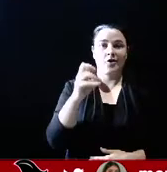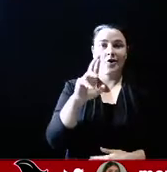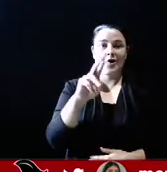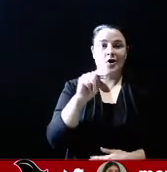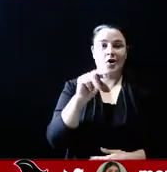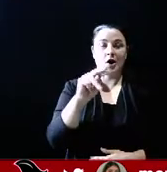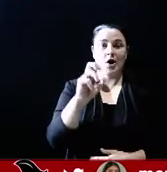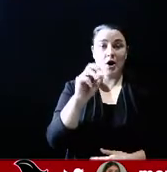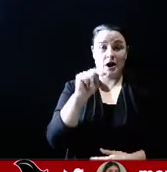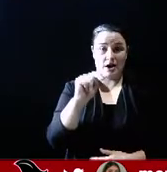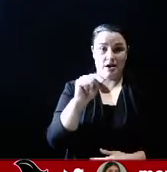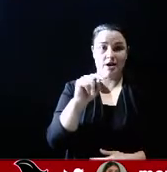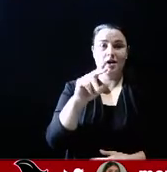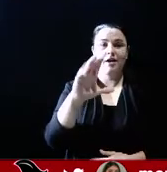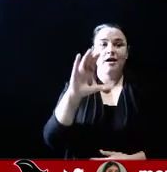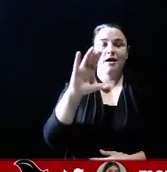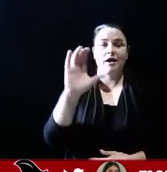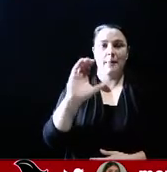Hernan Cabrera,